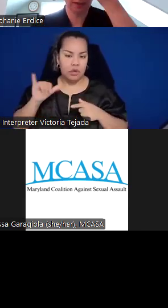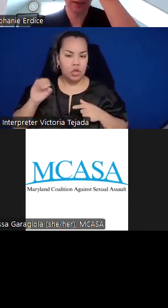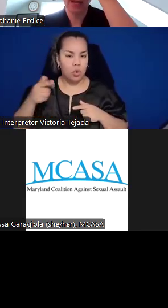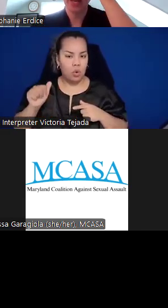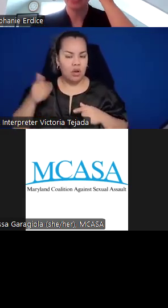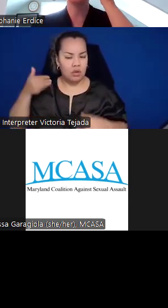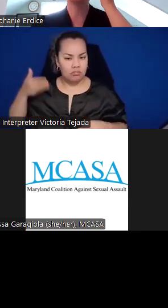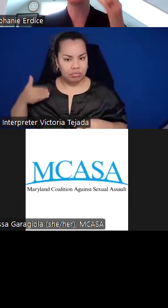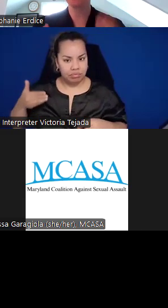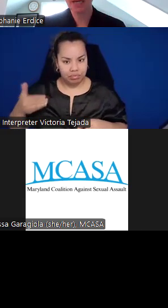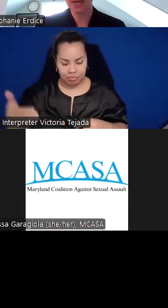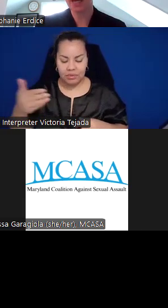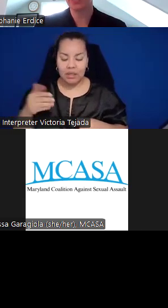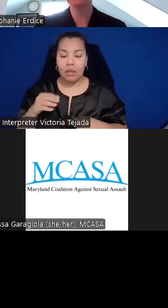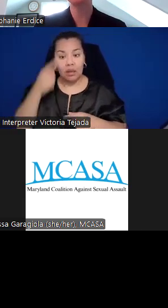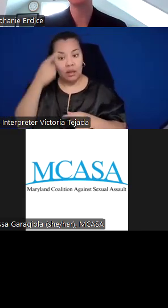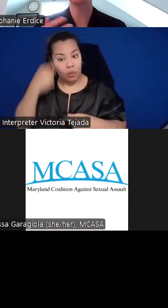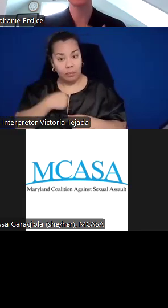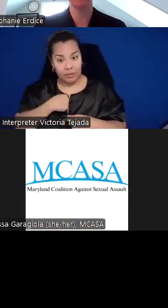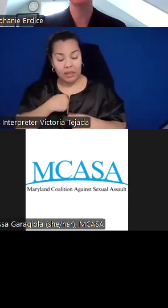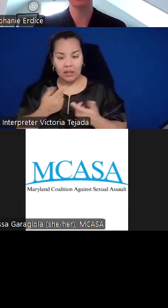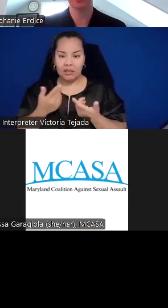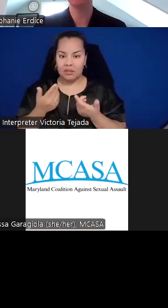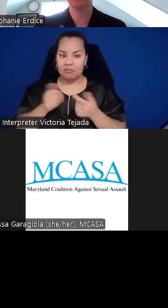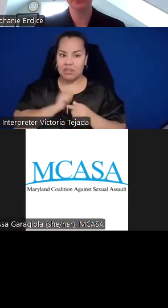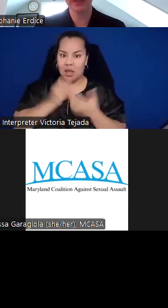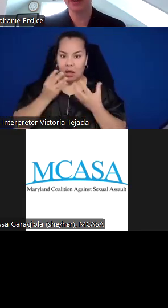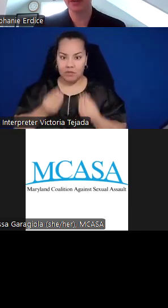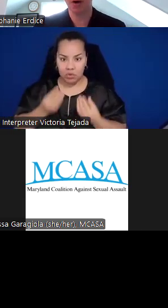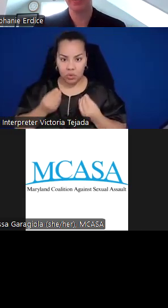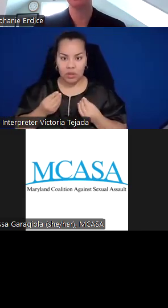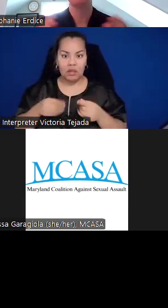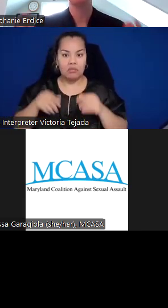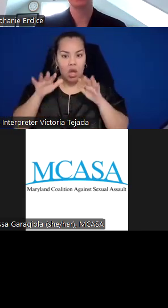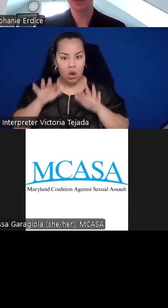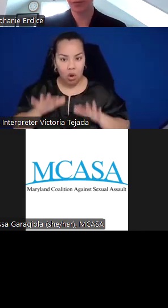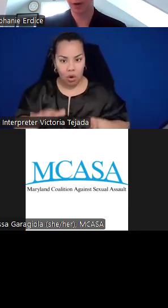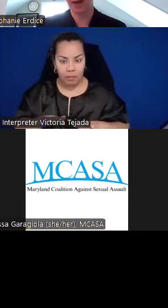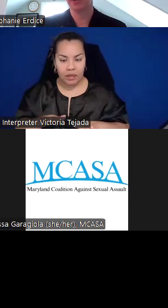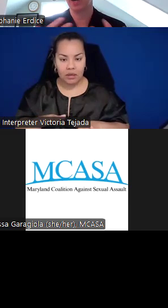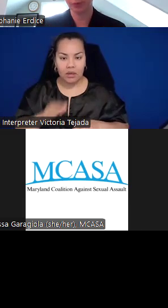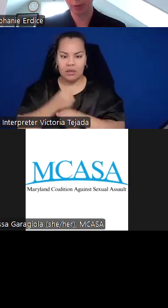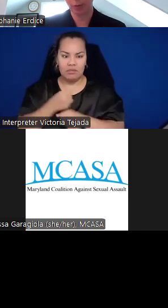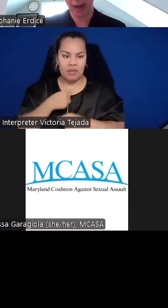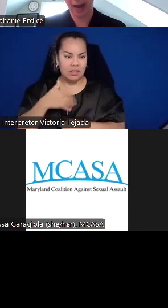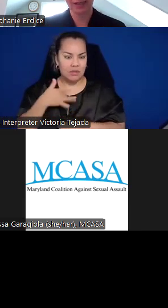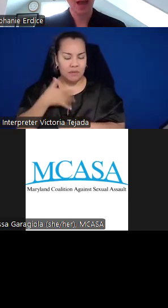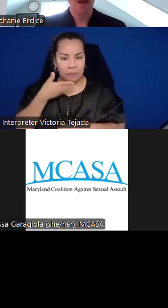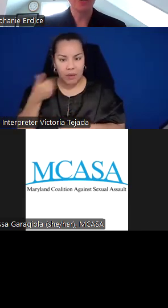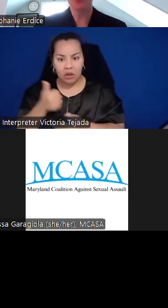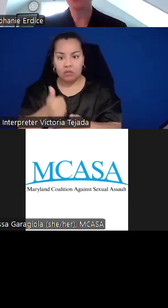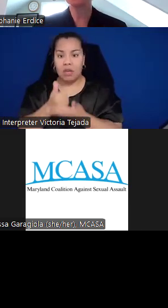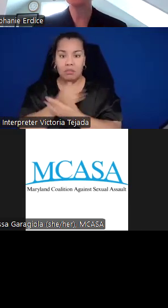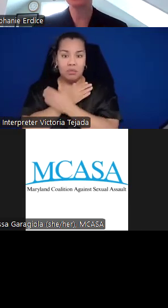regular basis. And so for me, that is both self-soothing, calms me down in the moment, makes me feel better, helps me